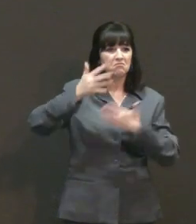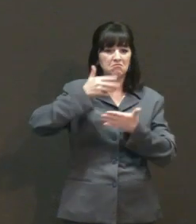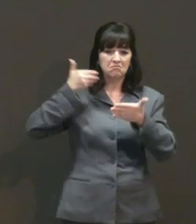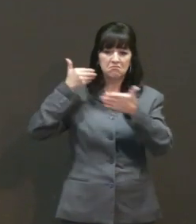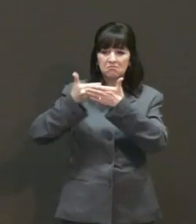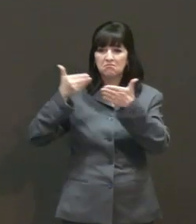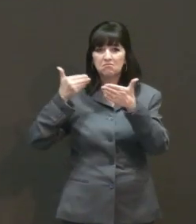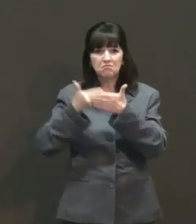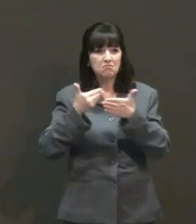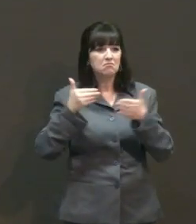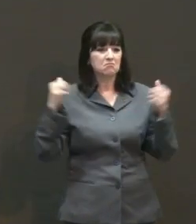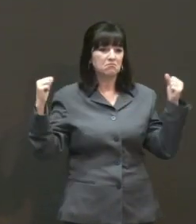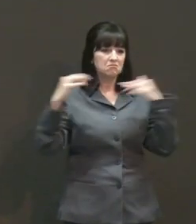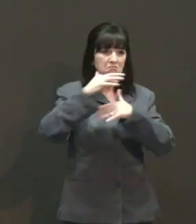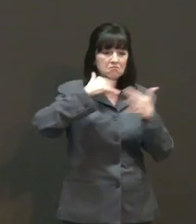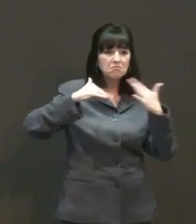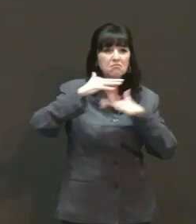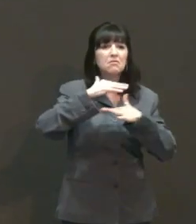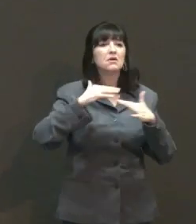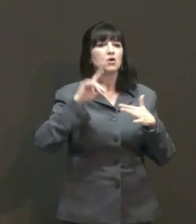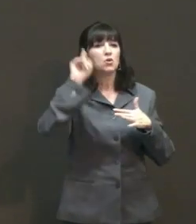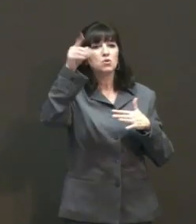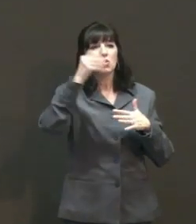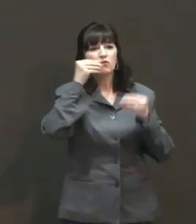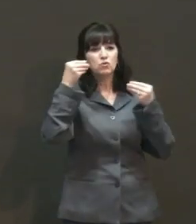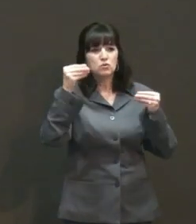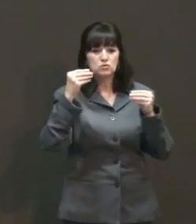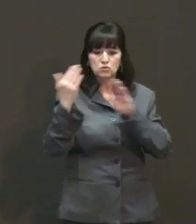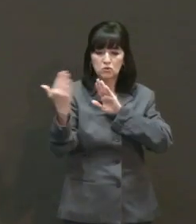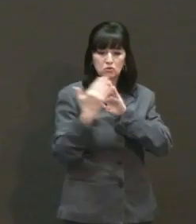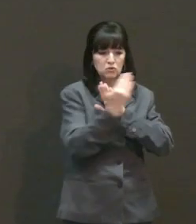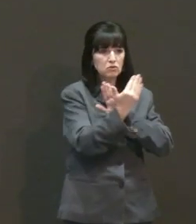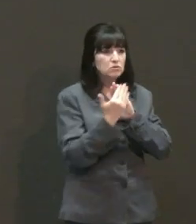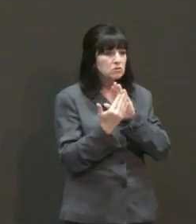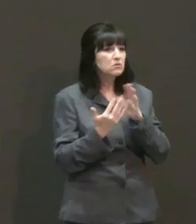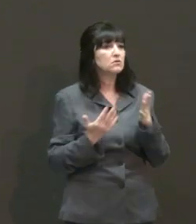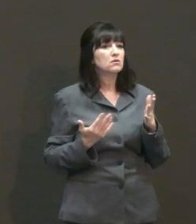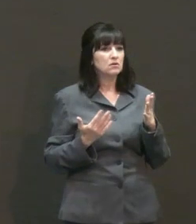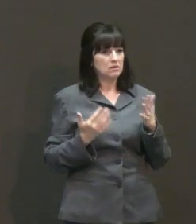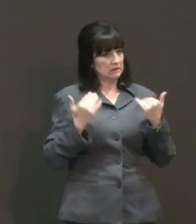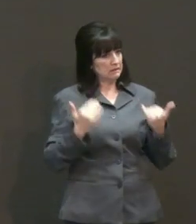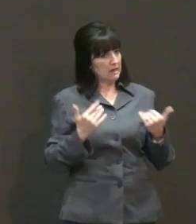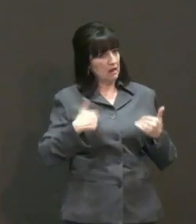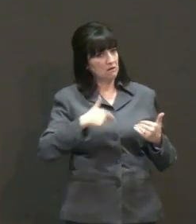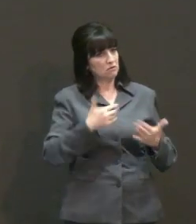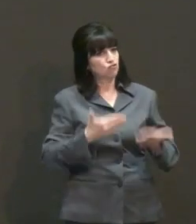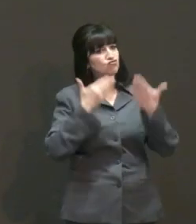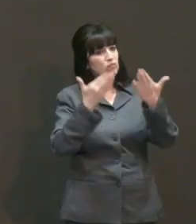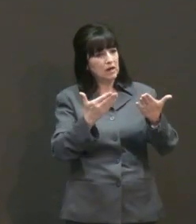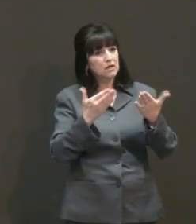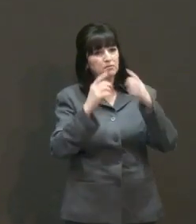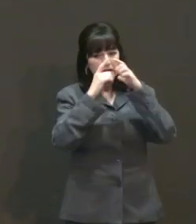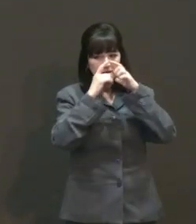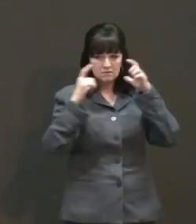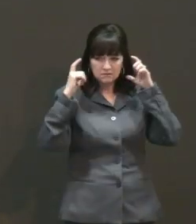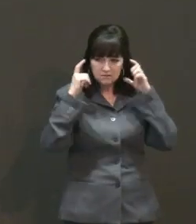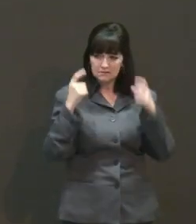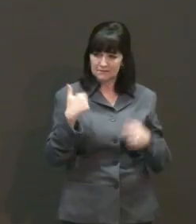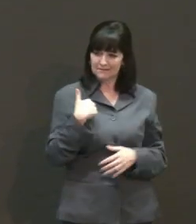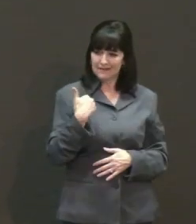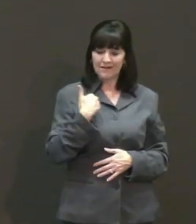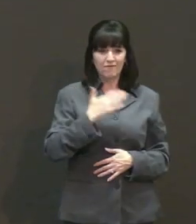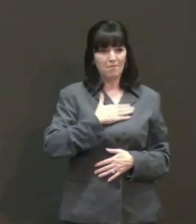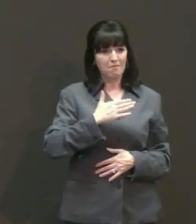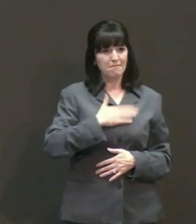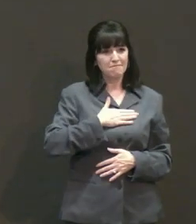your home when you go to the grocery store. We're recommending now that you wear a cloth mask. I got my Eagles